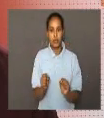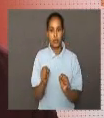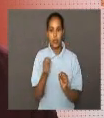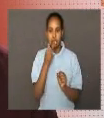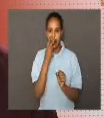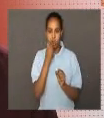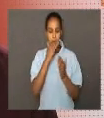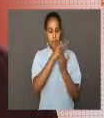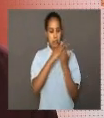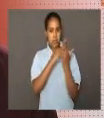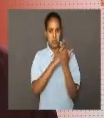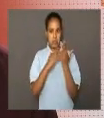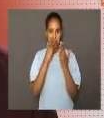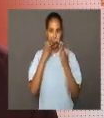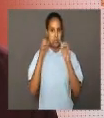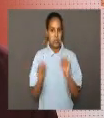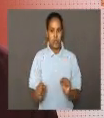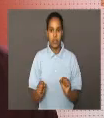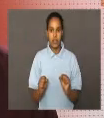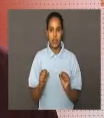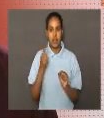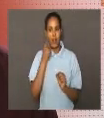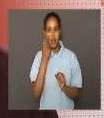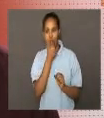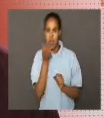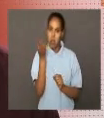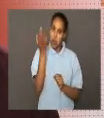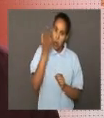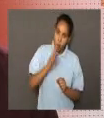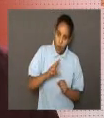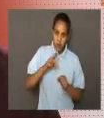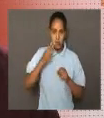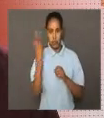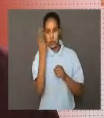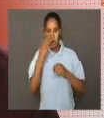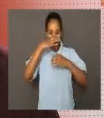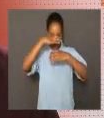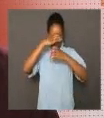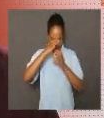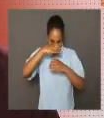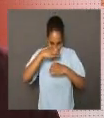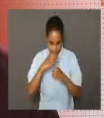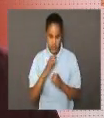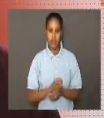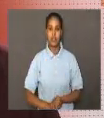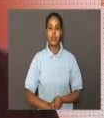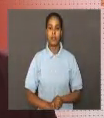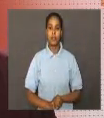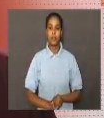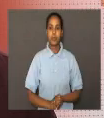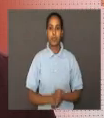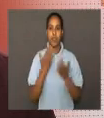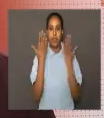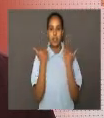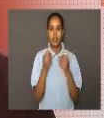the boundaries, either by the naked eye or with the use of a magnifying glass.